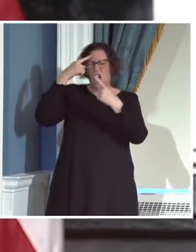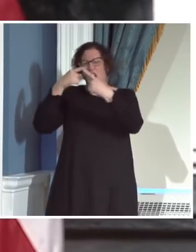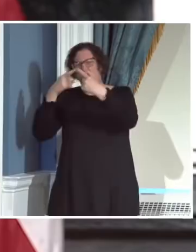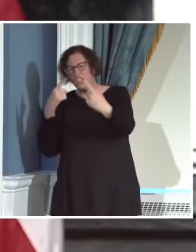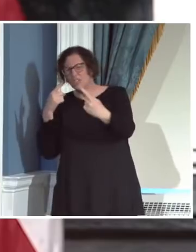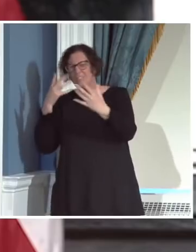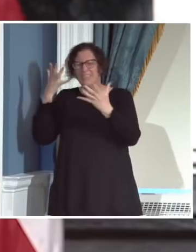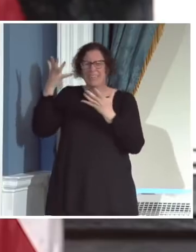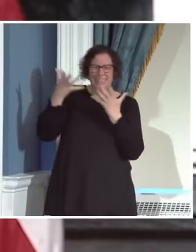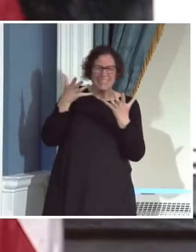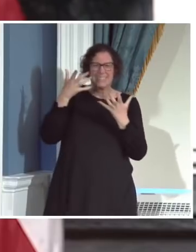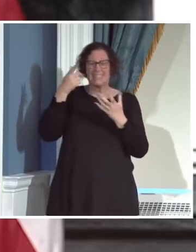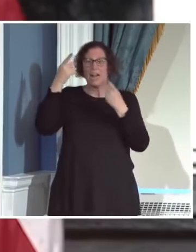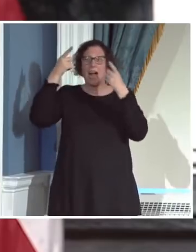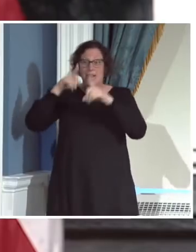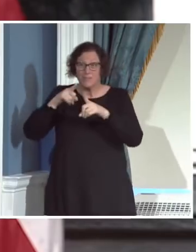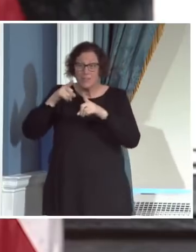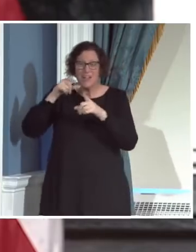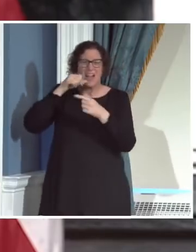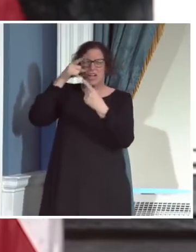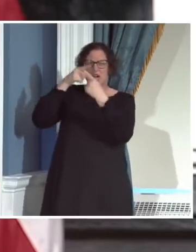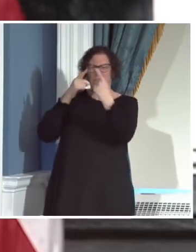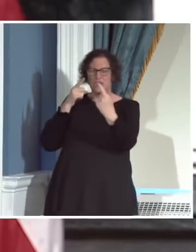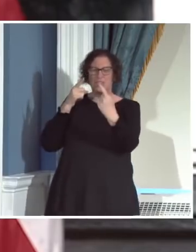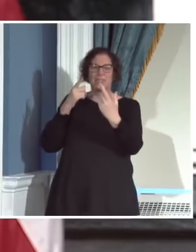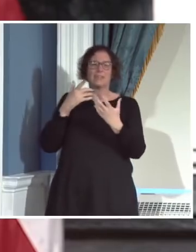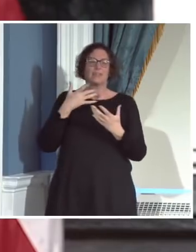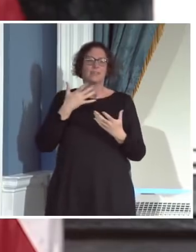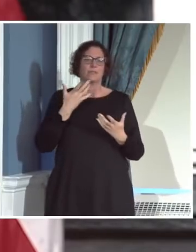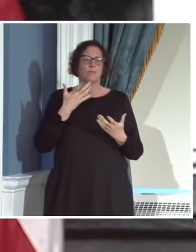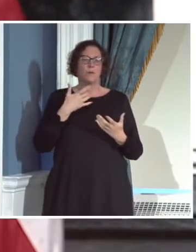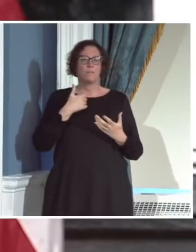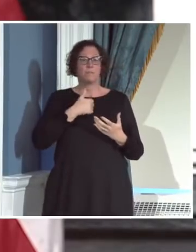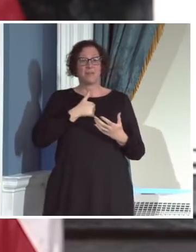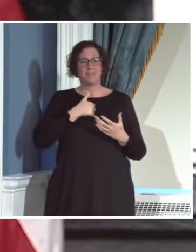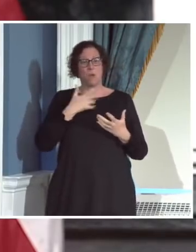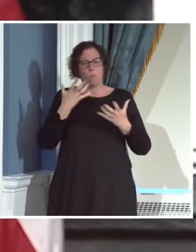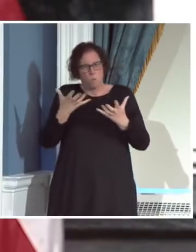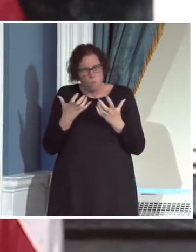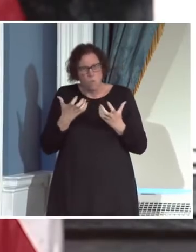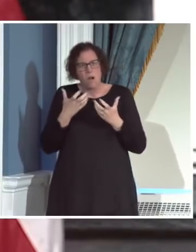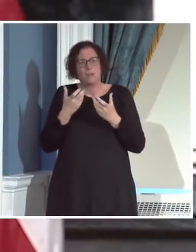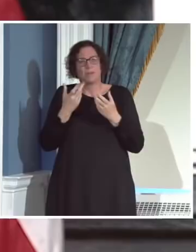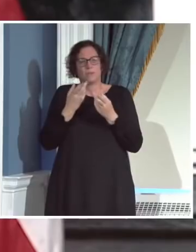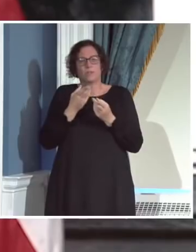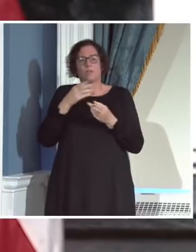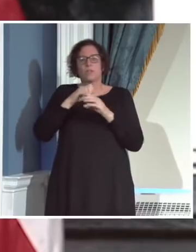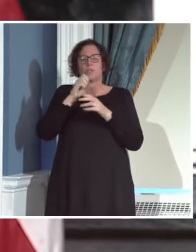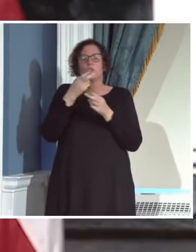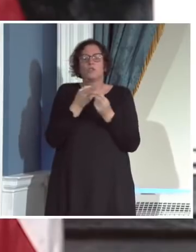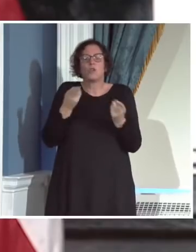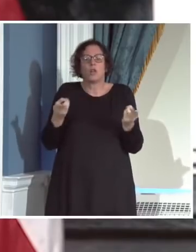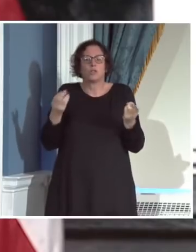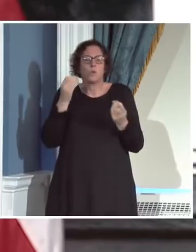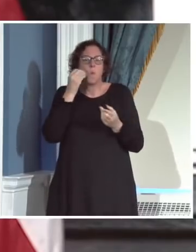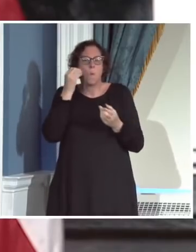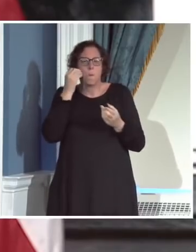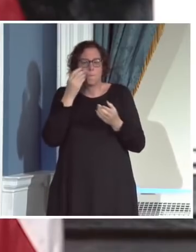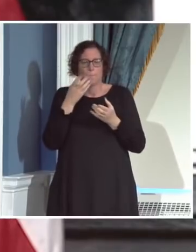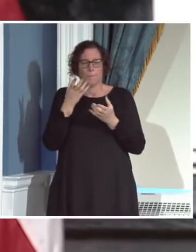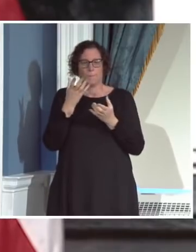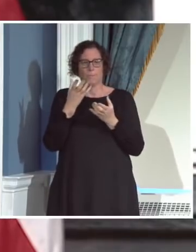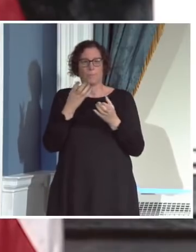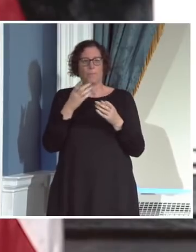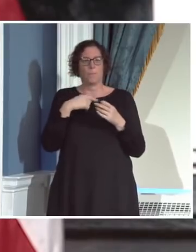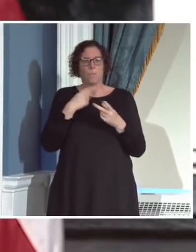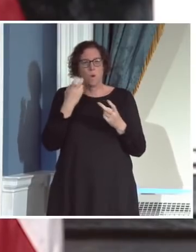in place. The governor and I talked about that. We talked about closing schools, and we're always trying to make sense of the different things we were